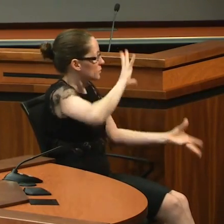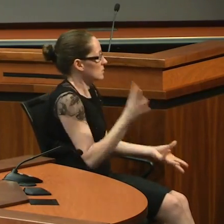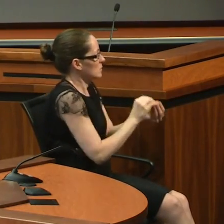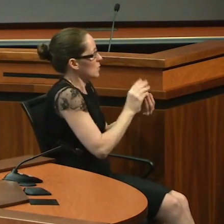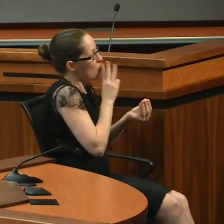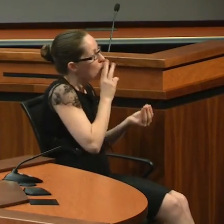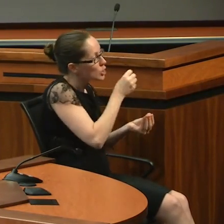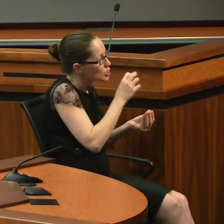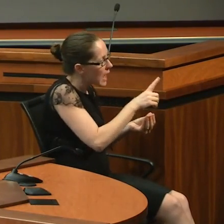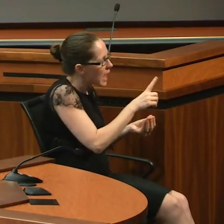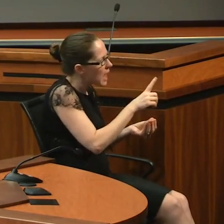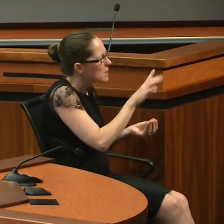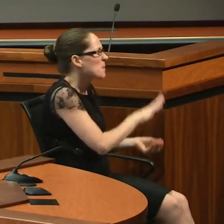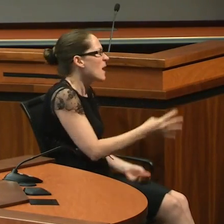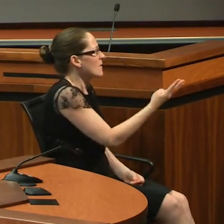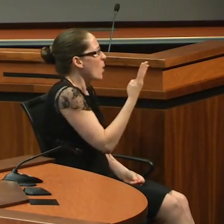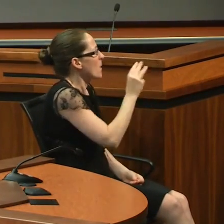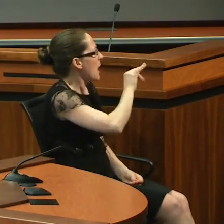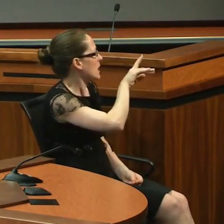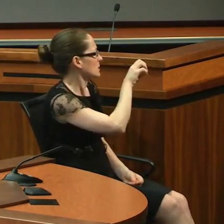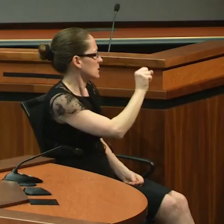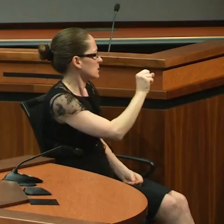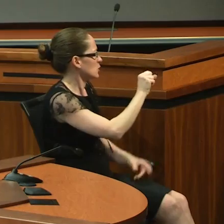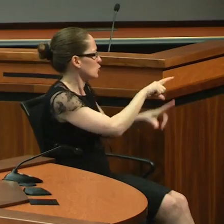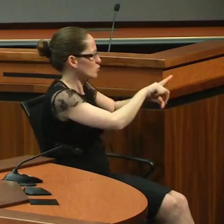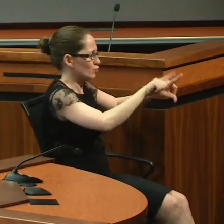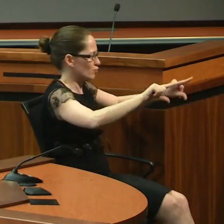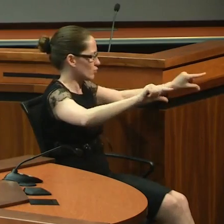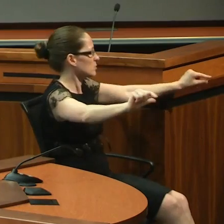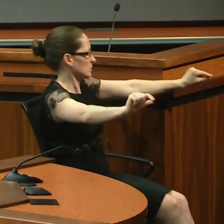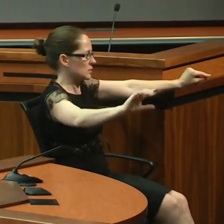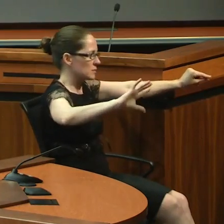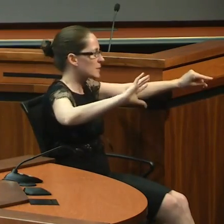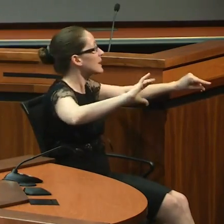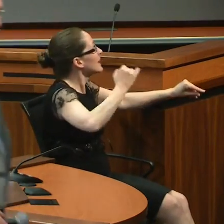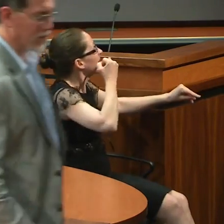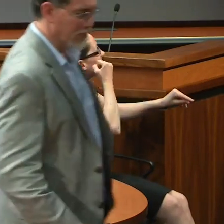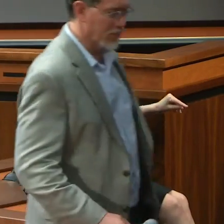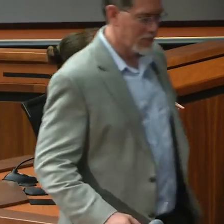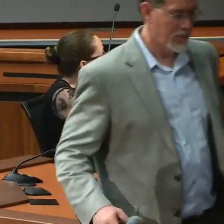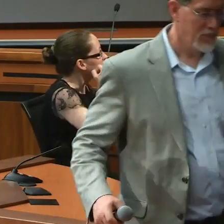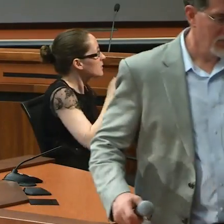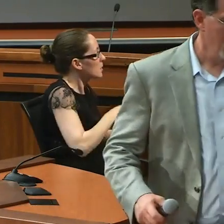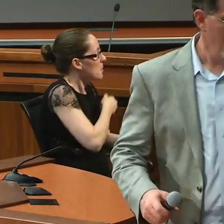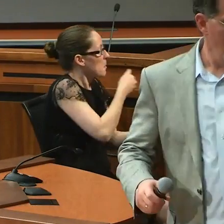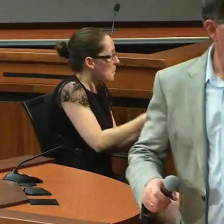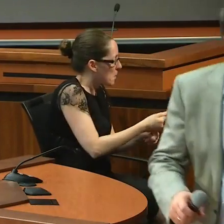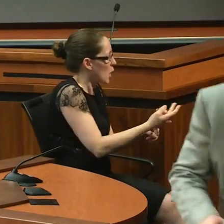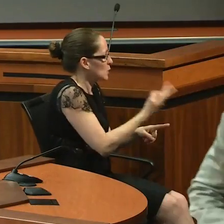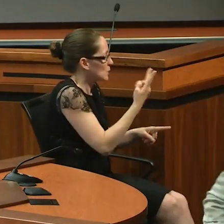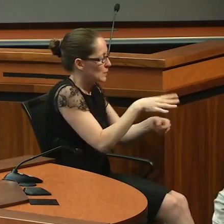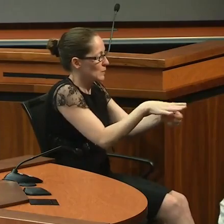No. Immediately downstream, and particularly, like, I'll use the courthouse example because that's one that we're designing. That immediate